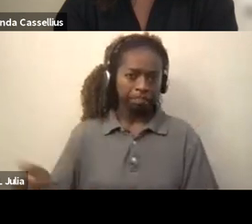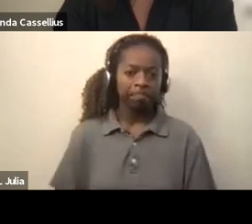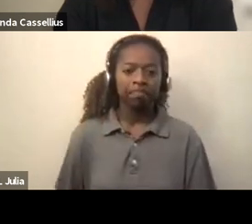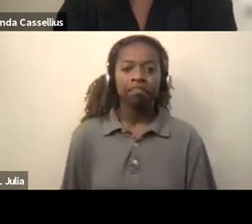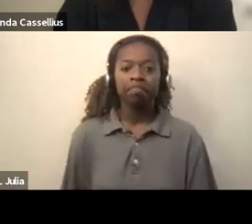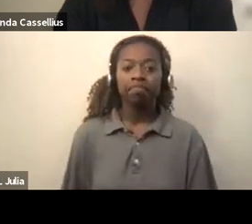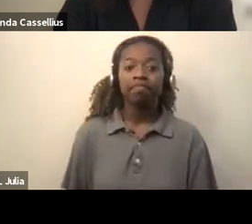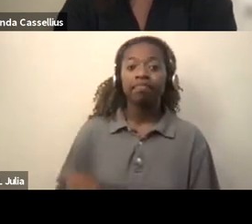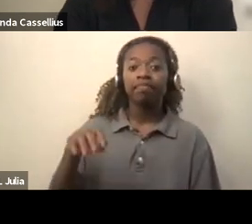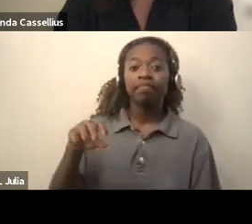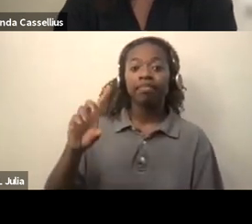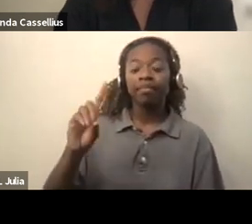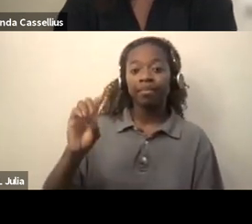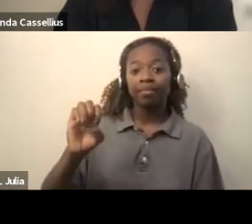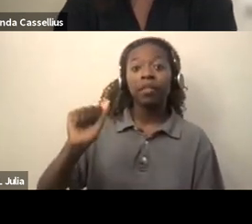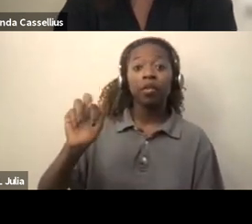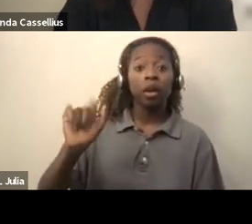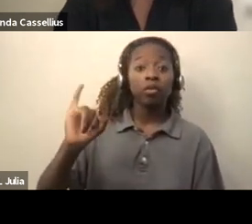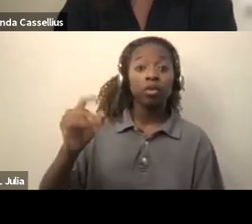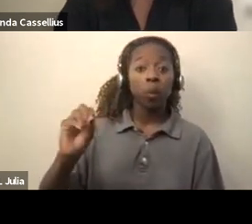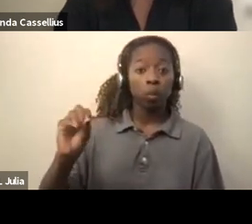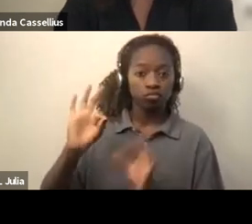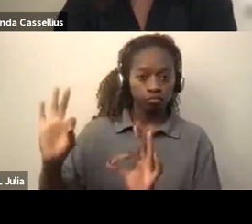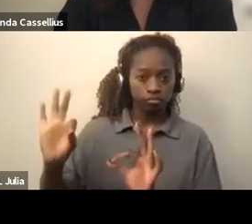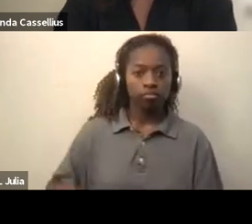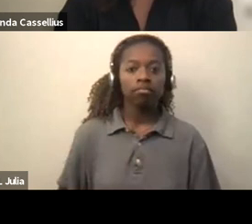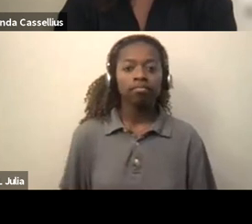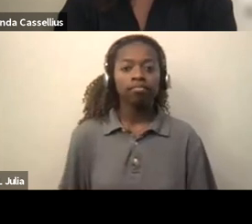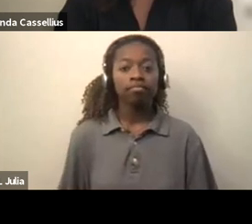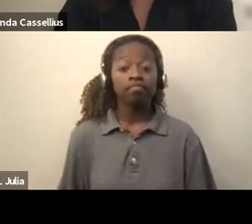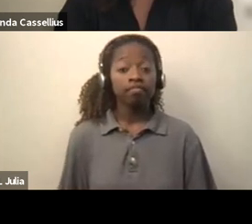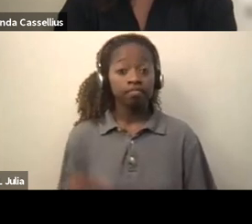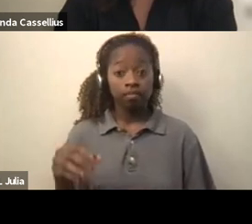thank you thank you other questions